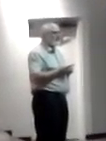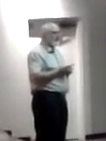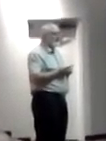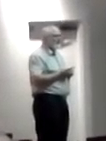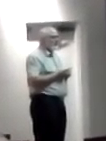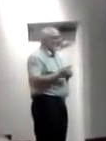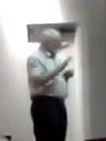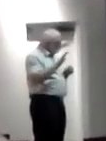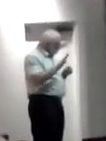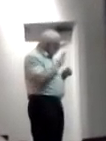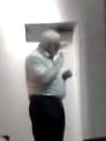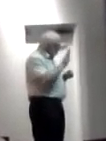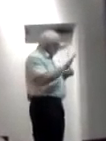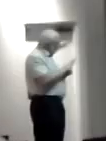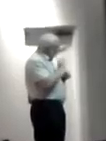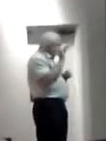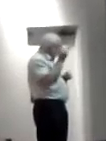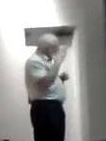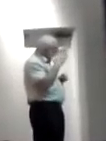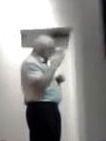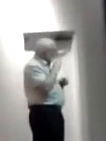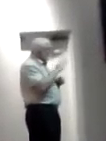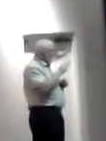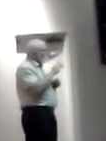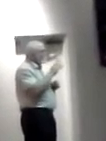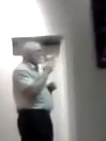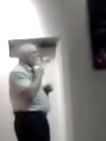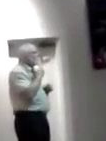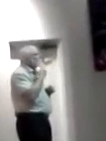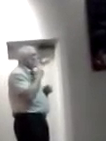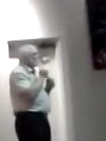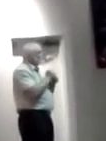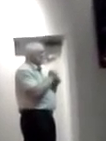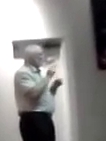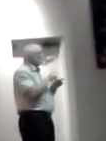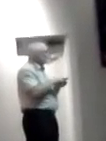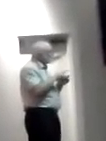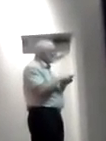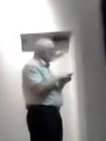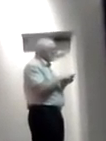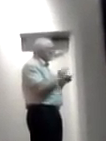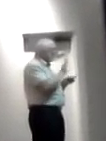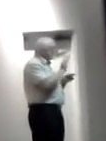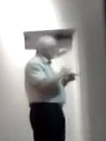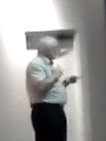be full of grace. Be seasoned with salt. That's our speech.